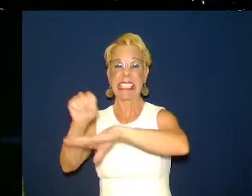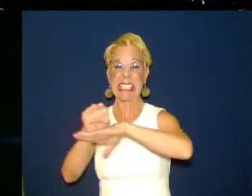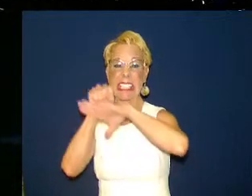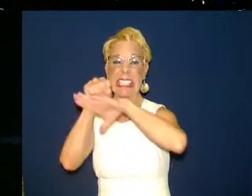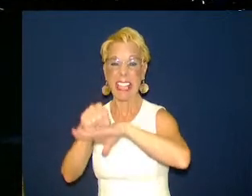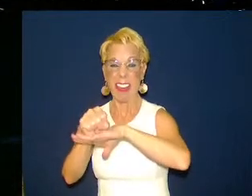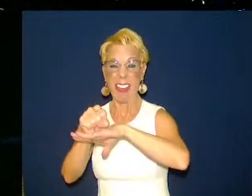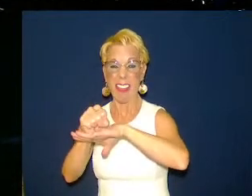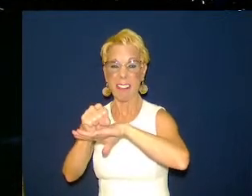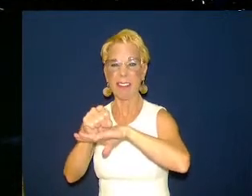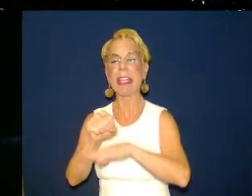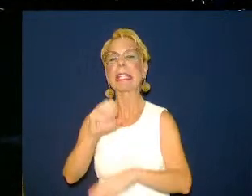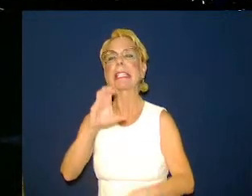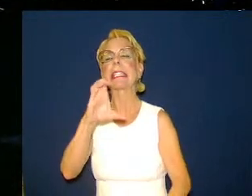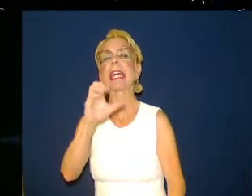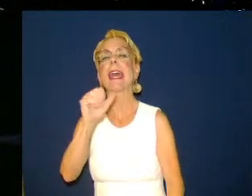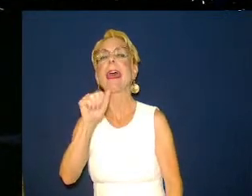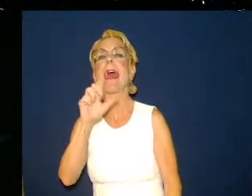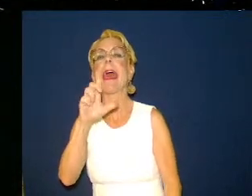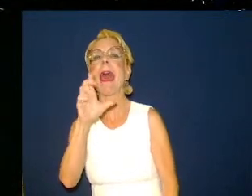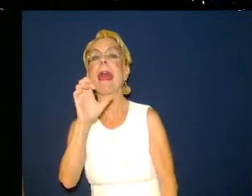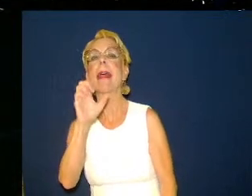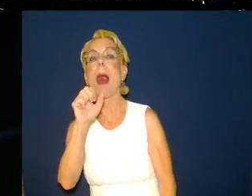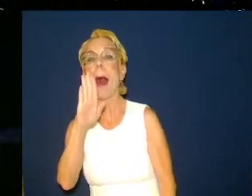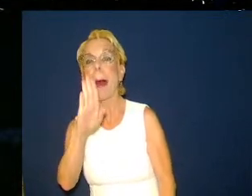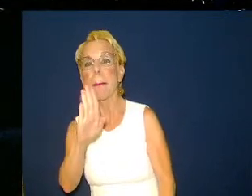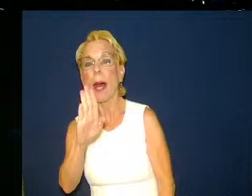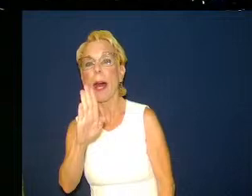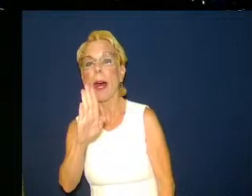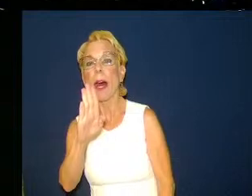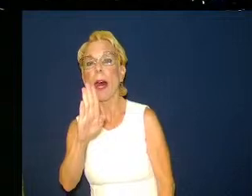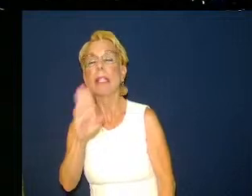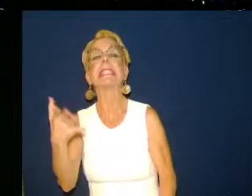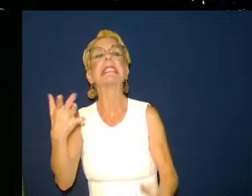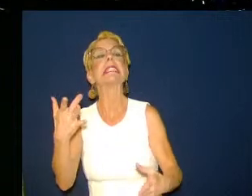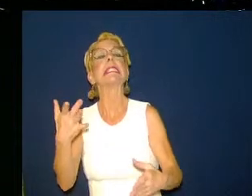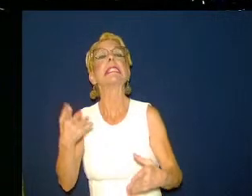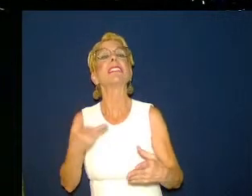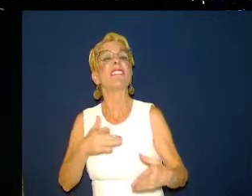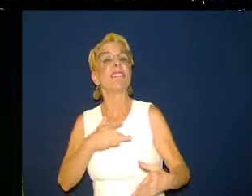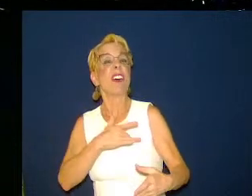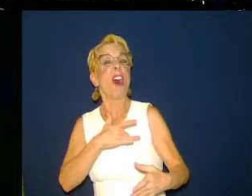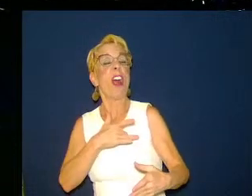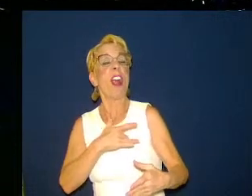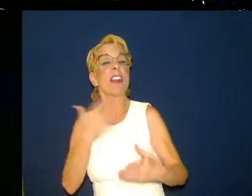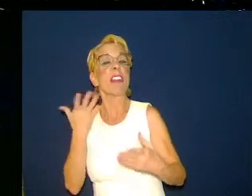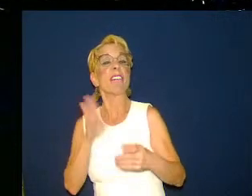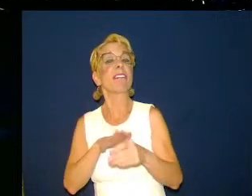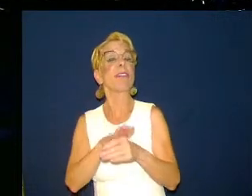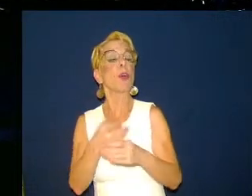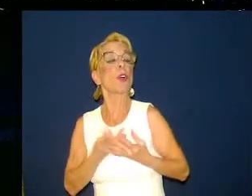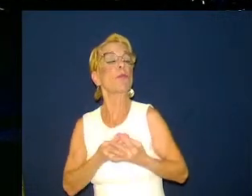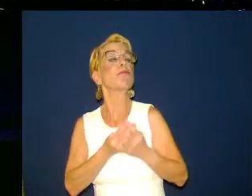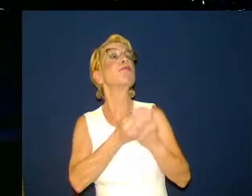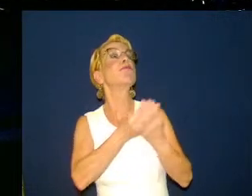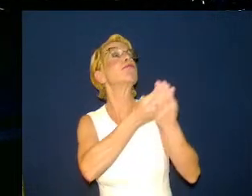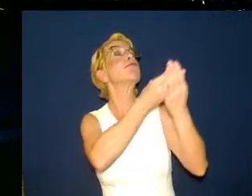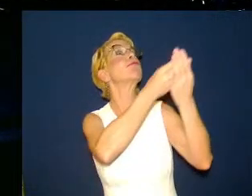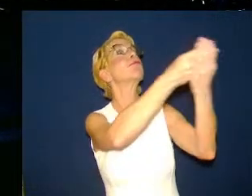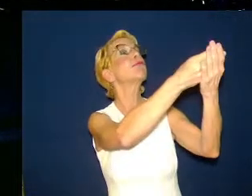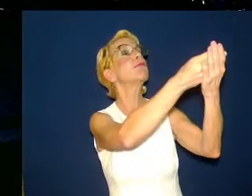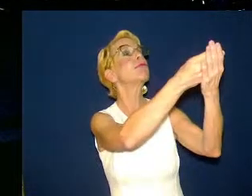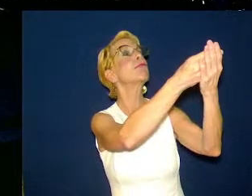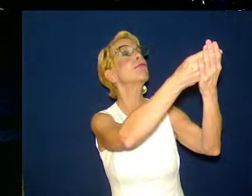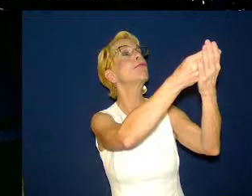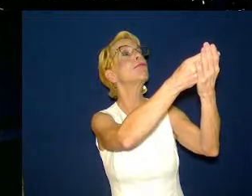me wholeheartedly. Even all the way back in the Old Testament, God was looking for people that weren't